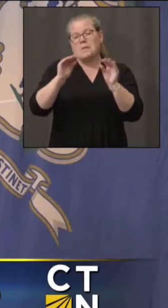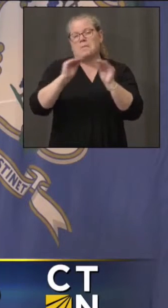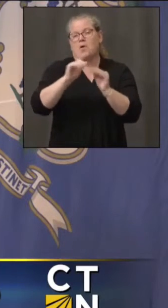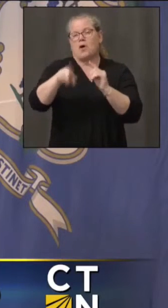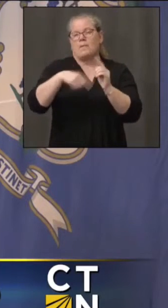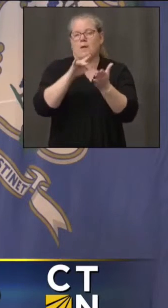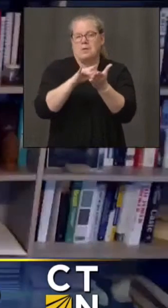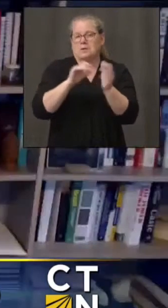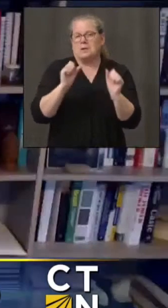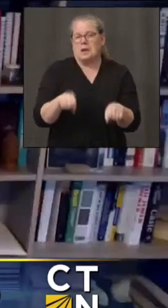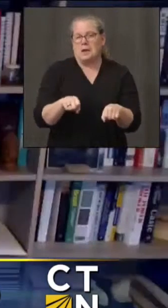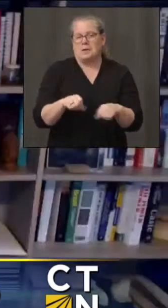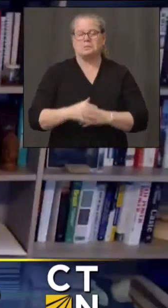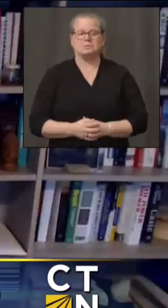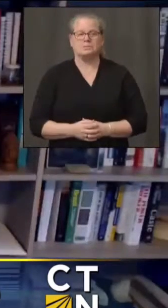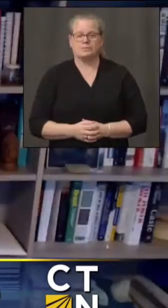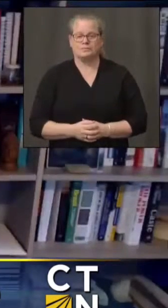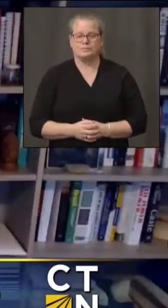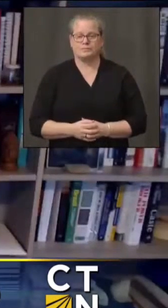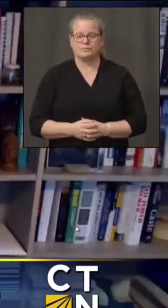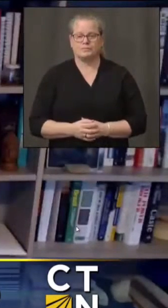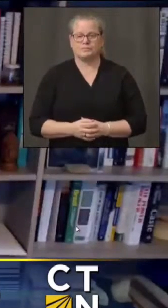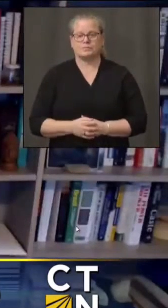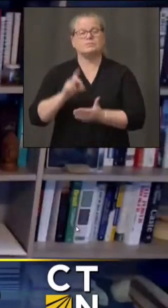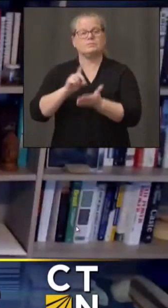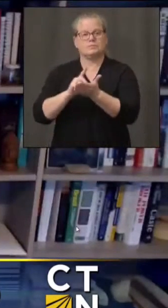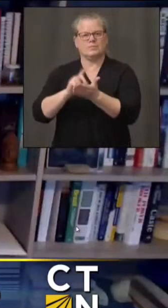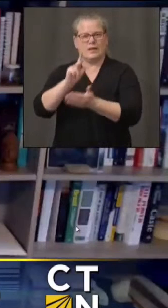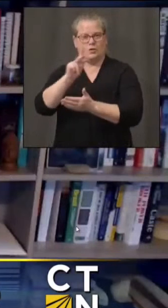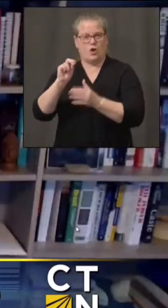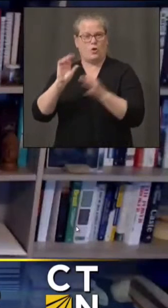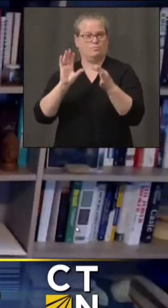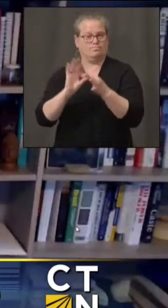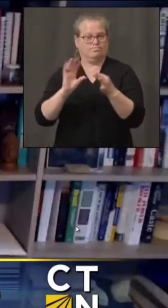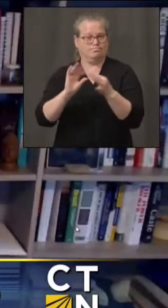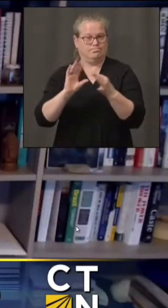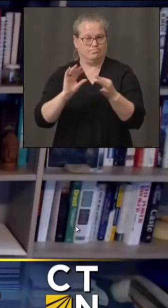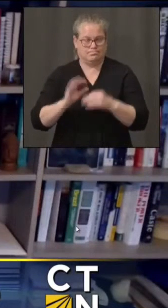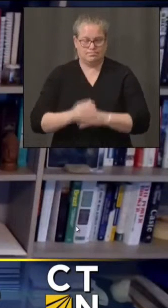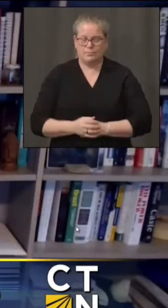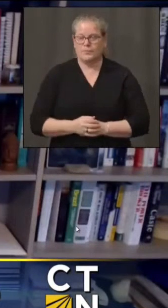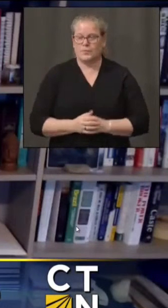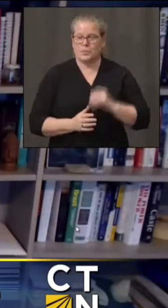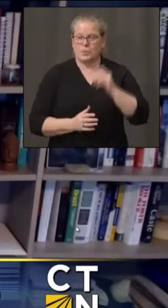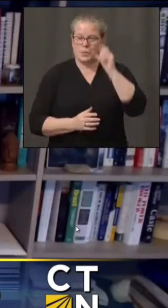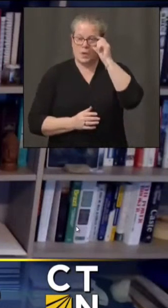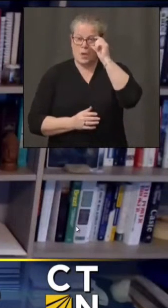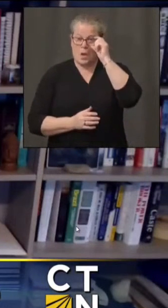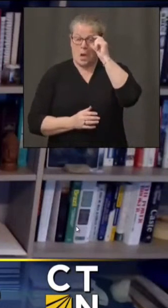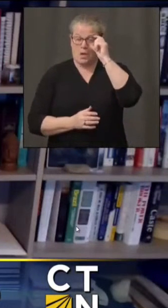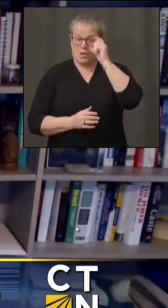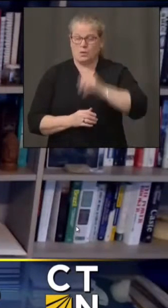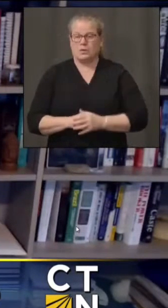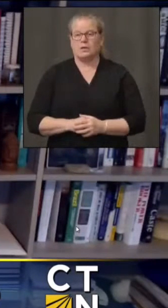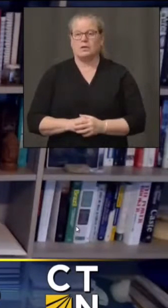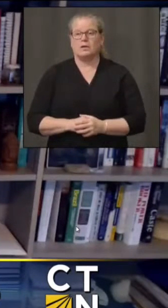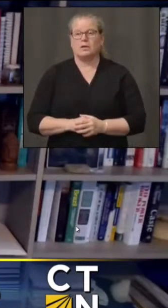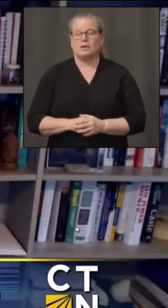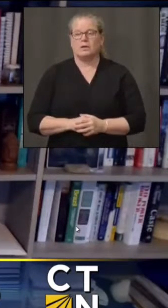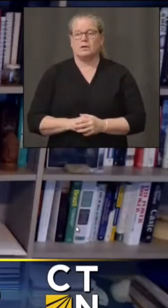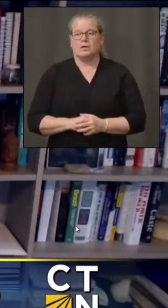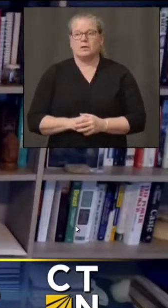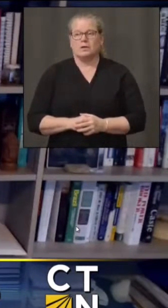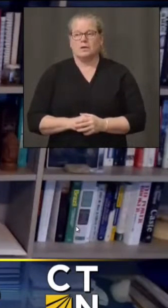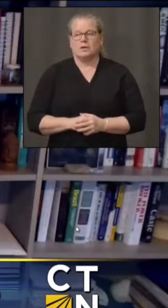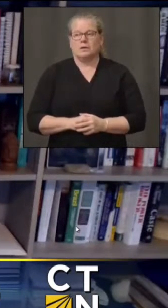Yes, and before talking about the patients and how we're treating the patients and what advances we made,